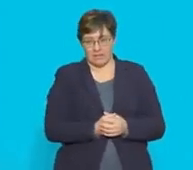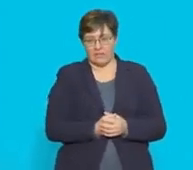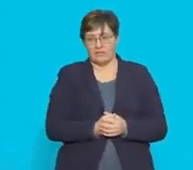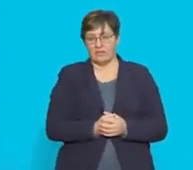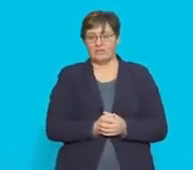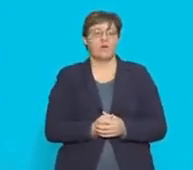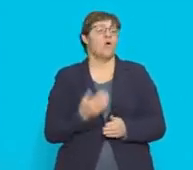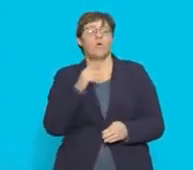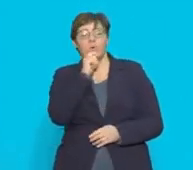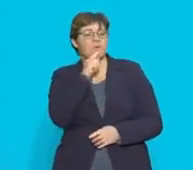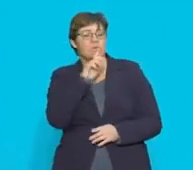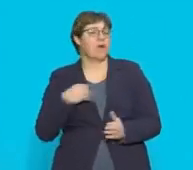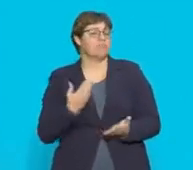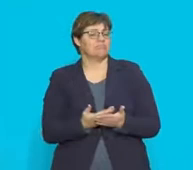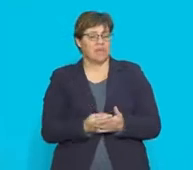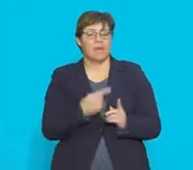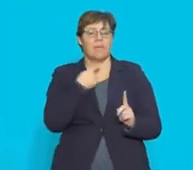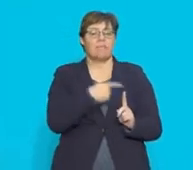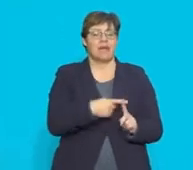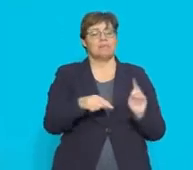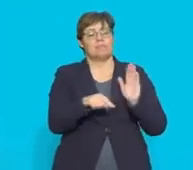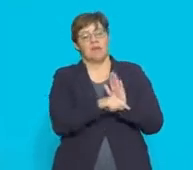the operations that we use here are plus,